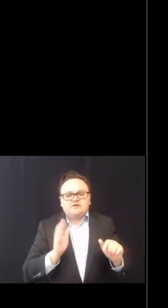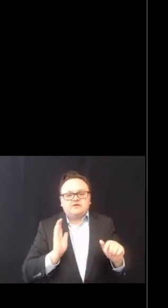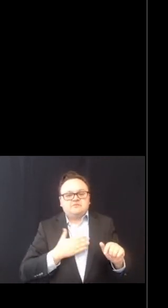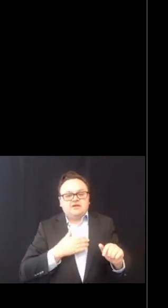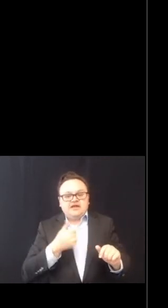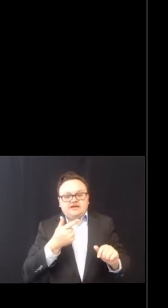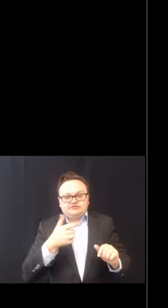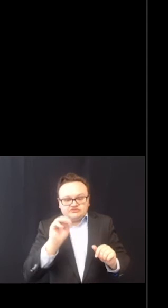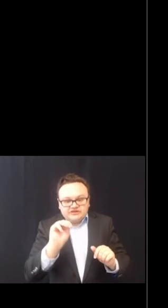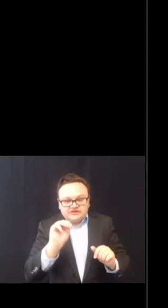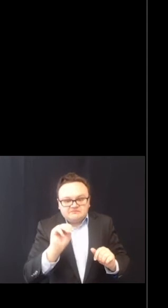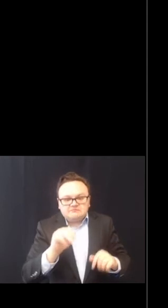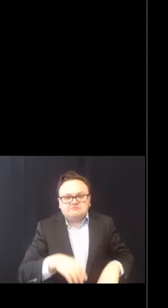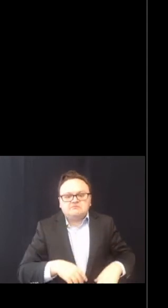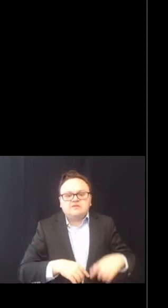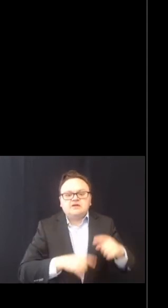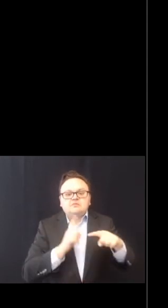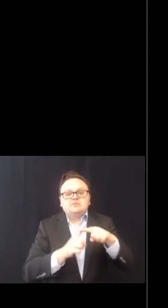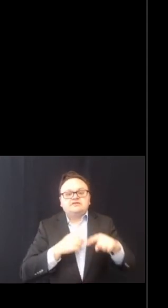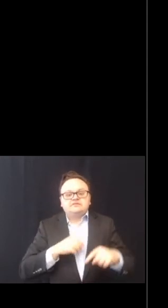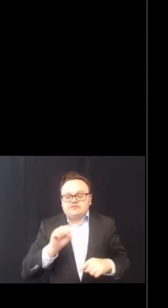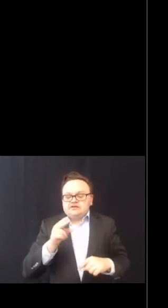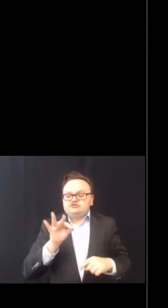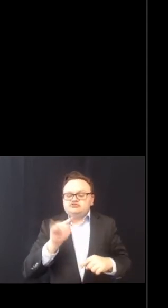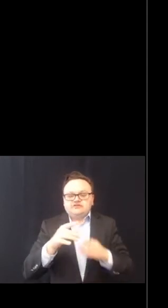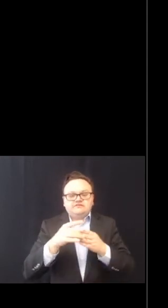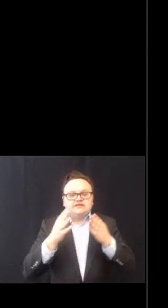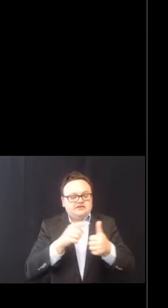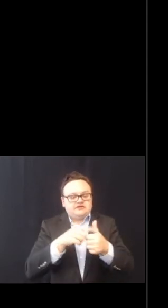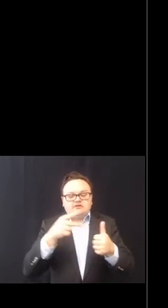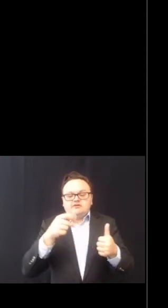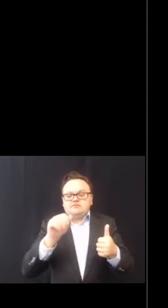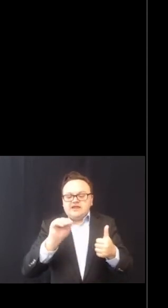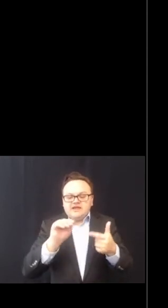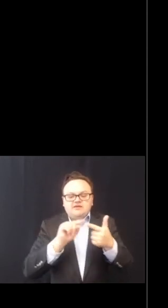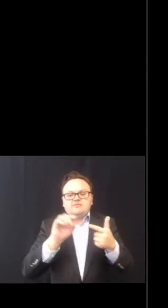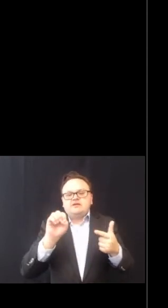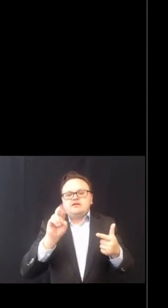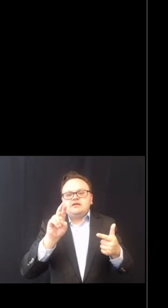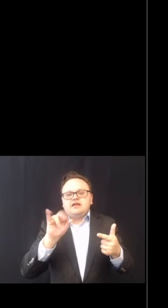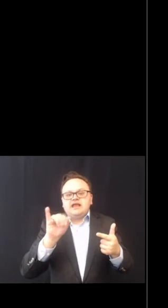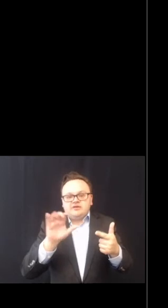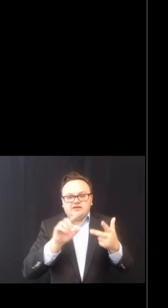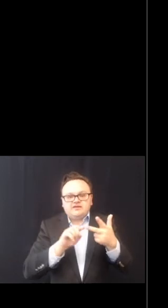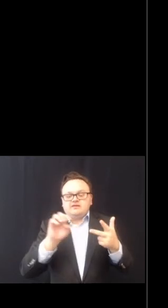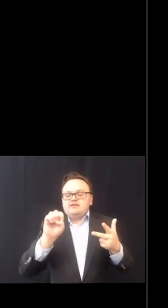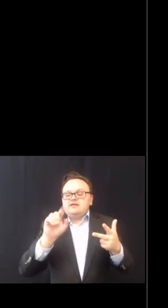leads, Sam, Eric, and Elijah. You guys have made this possible, and I appreciate all of you